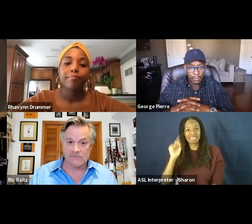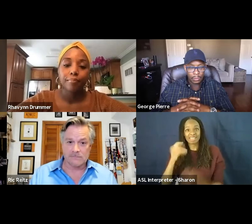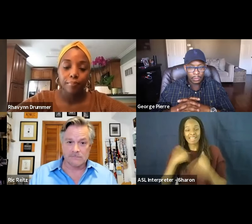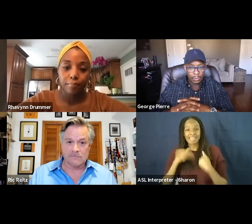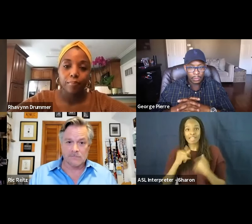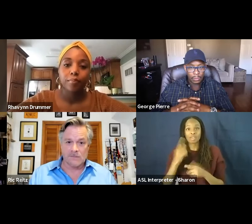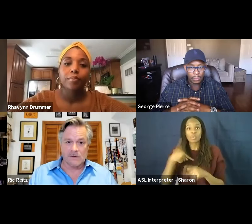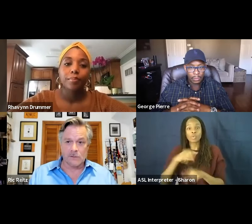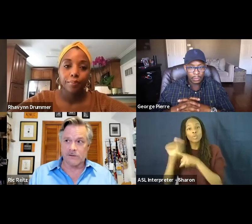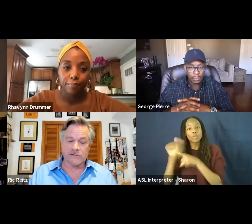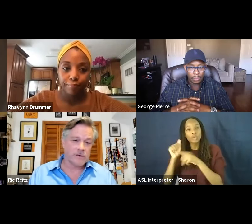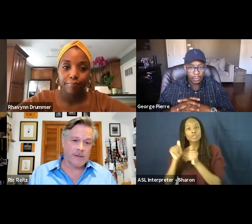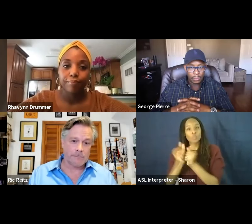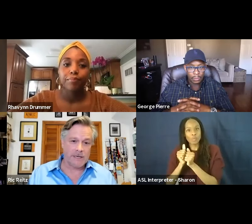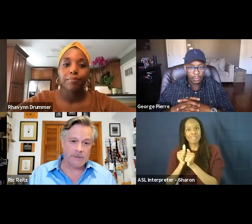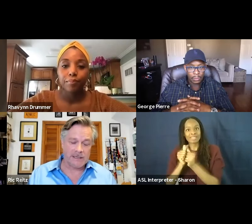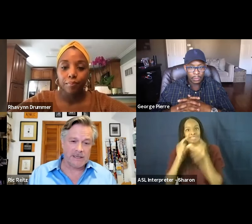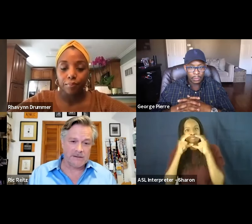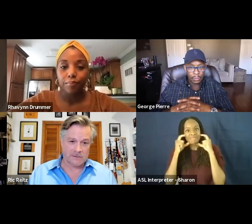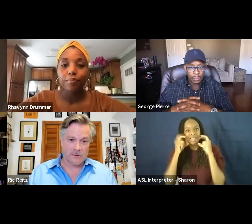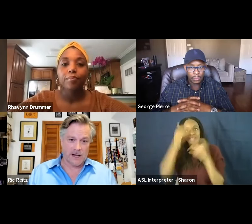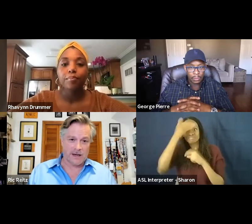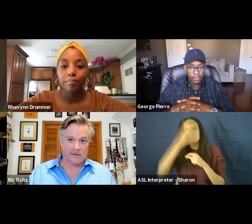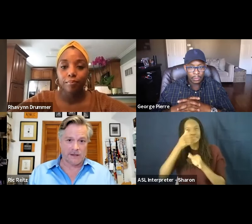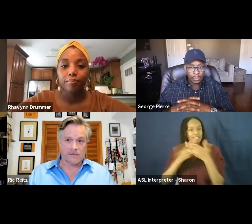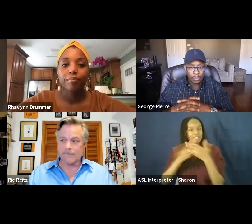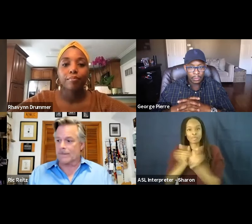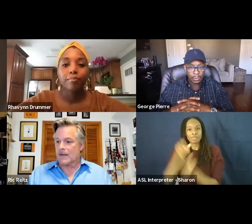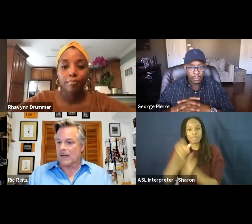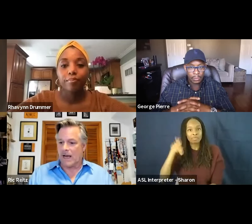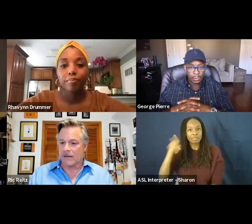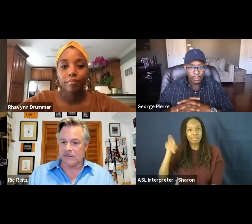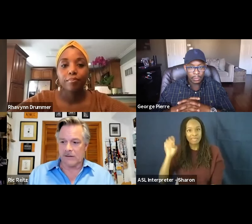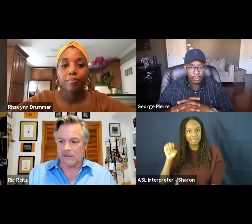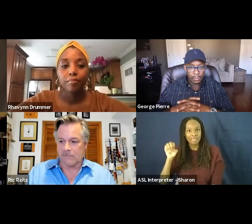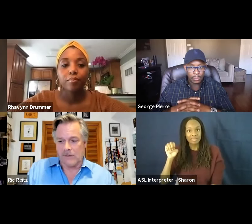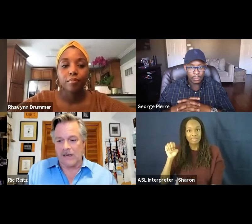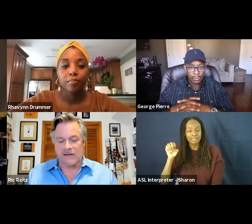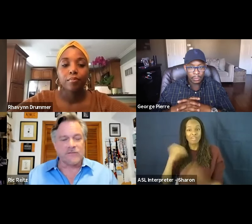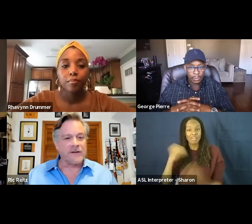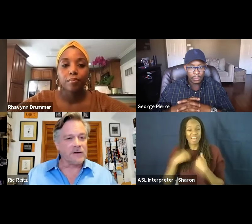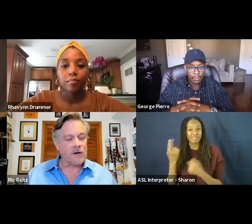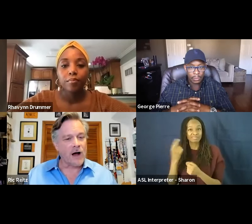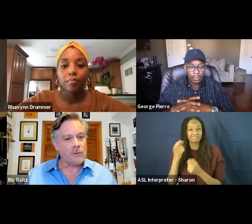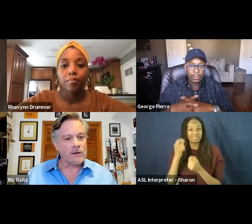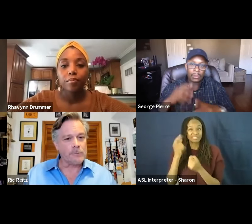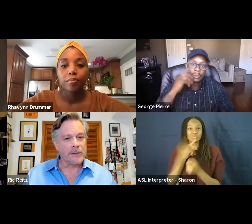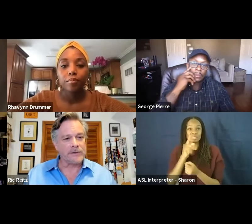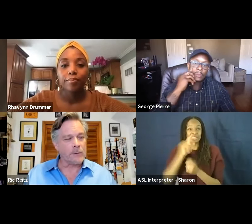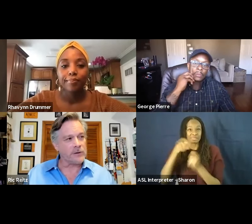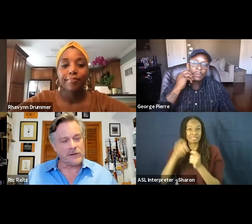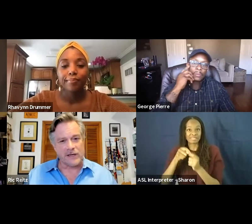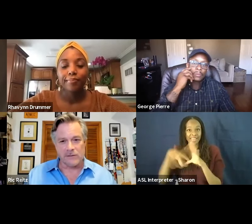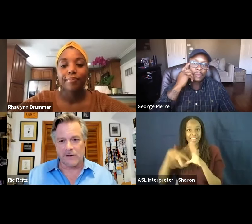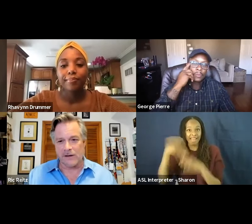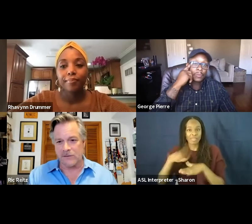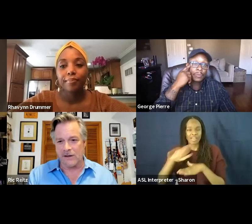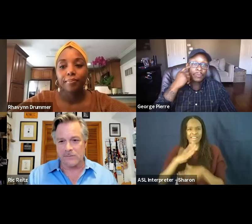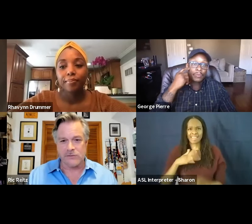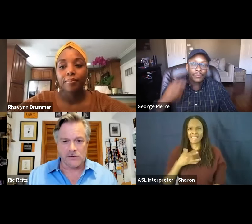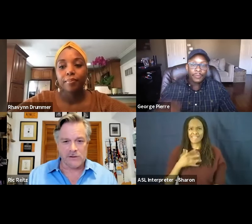on. So there's a certain amount of PPE that's going on out there. And it feels awkward, but then once you get